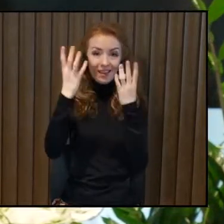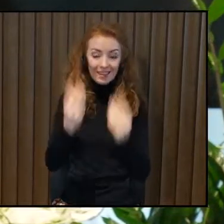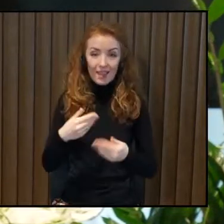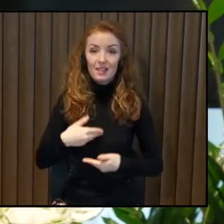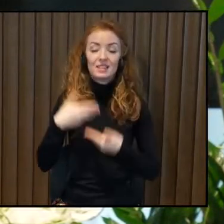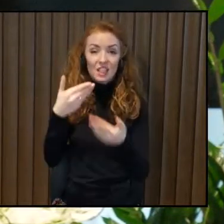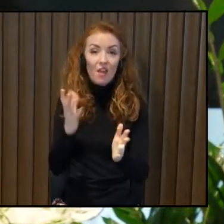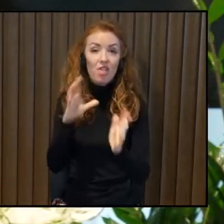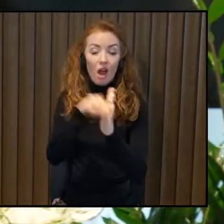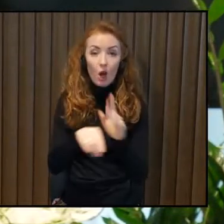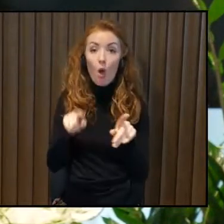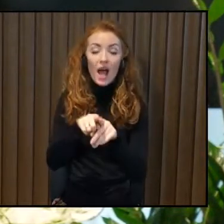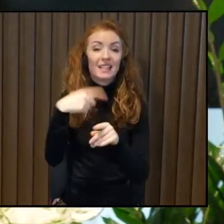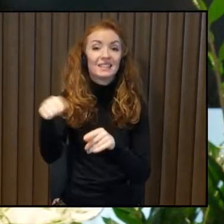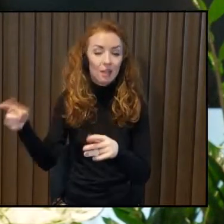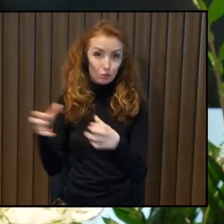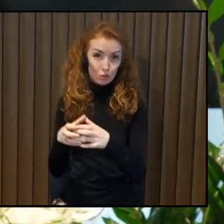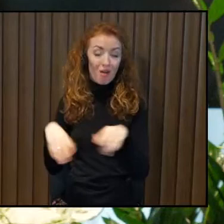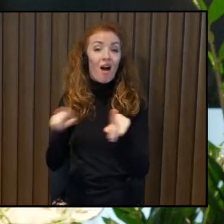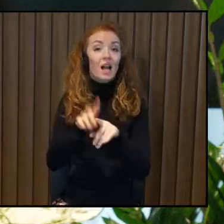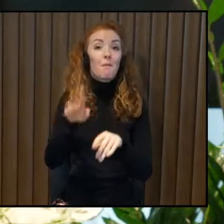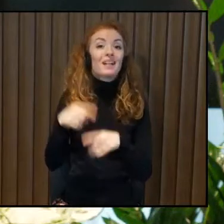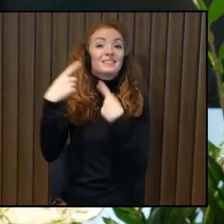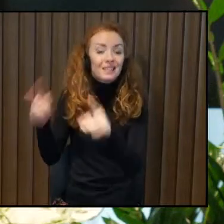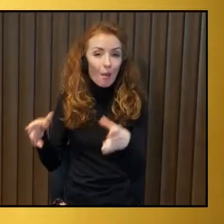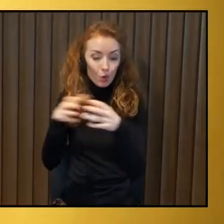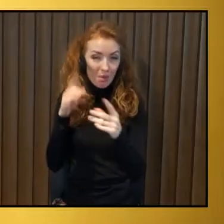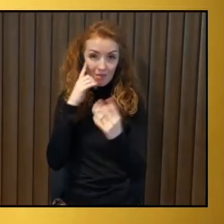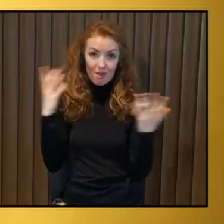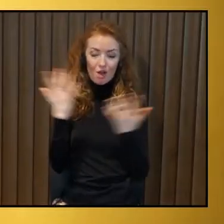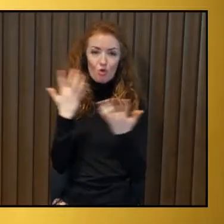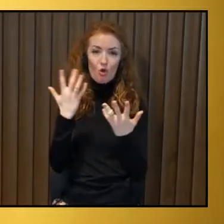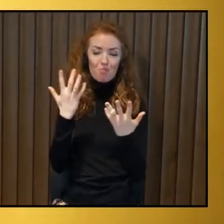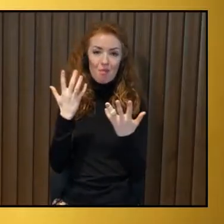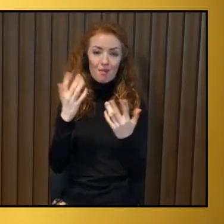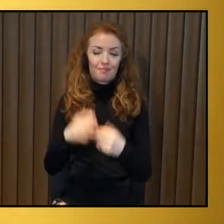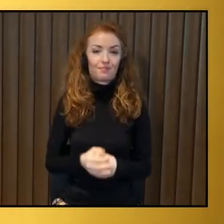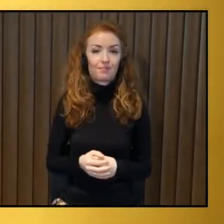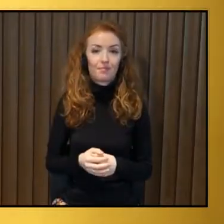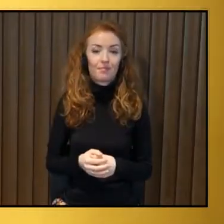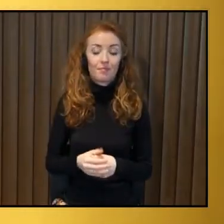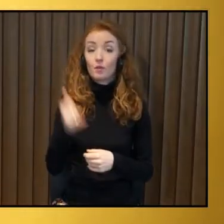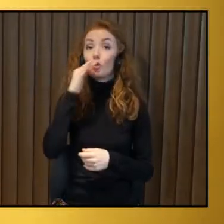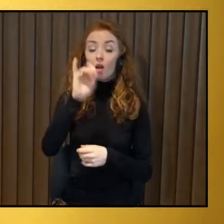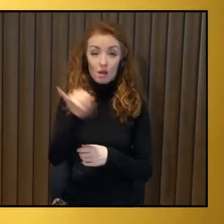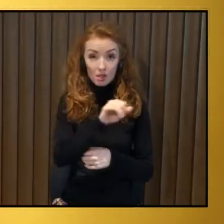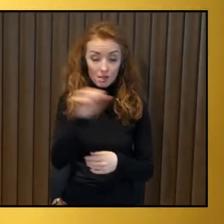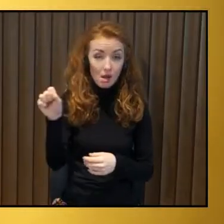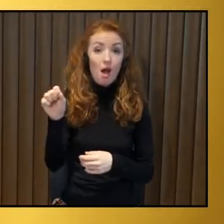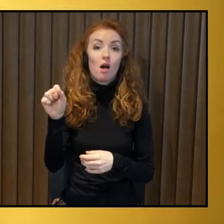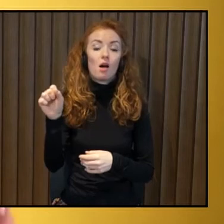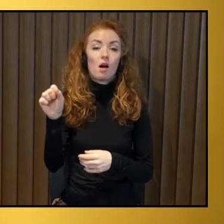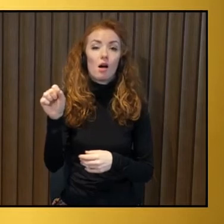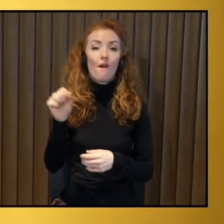they should be included, I suppose so, isn't it? Absolutely. By definition, they should be included. And it's such a great question